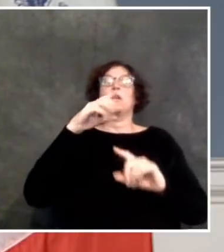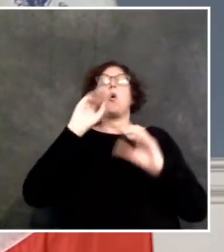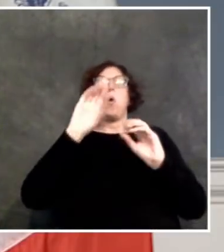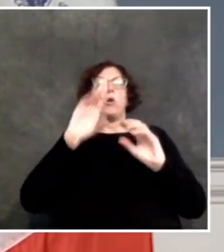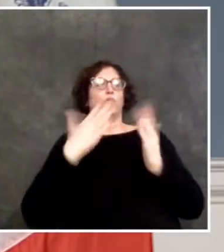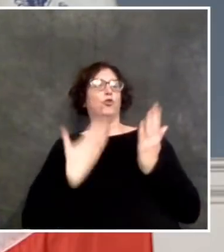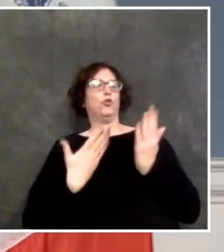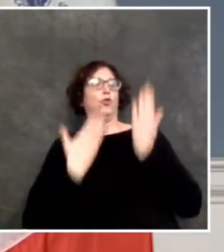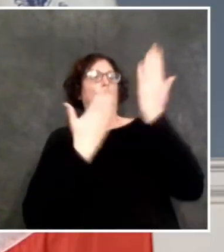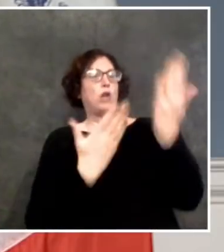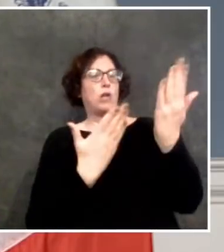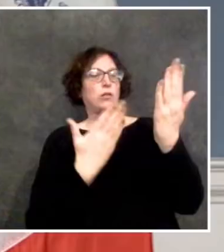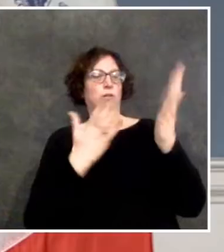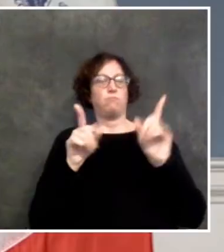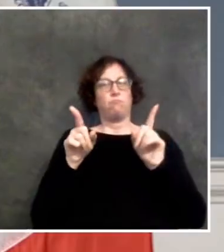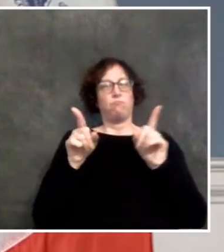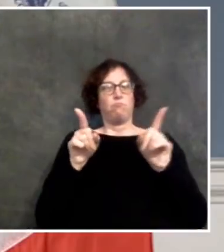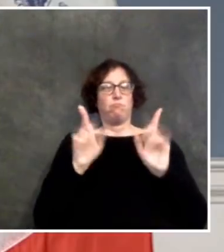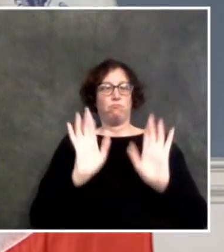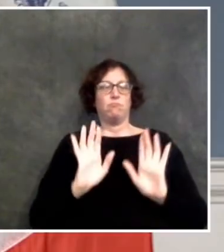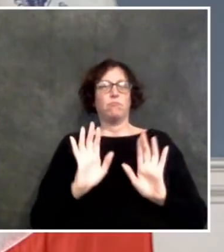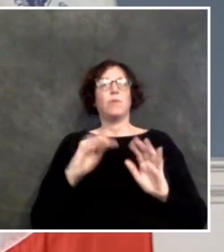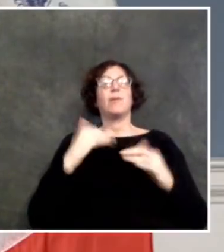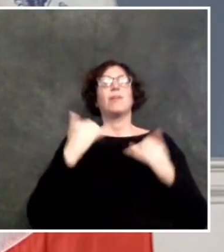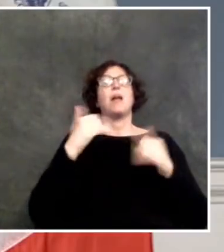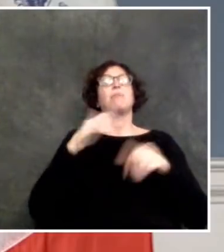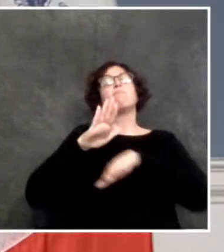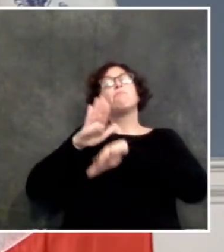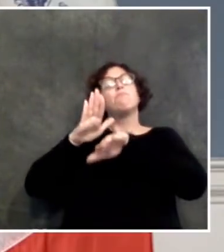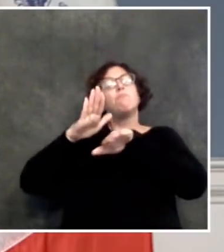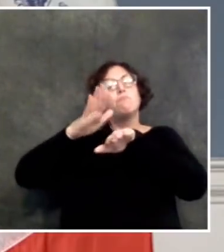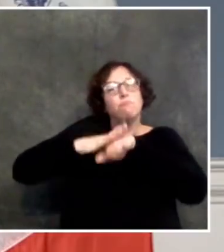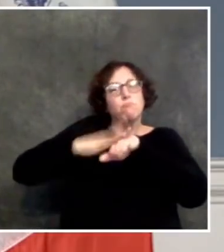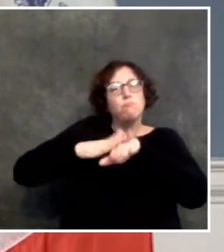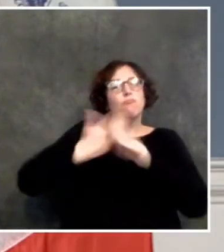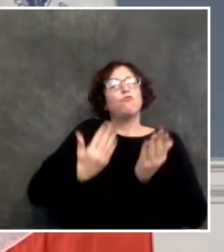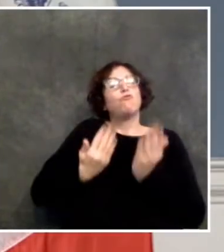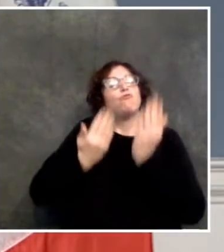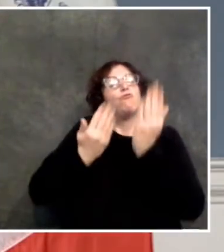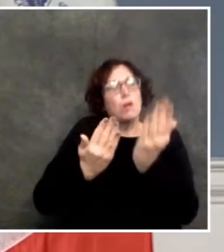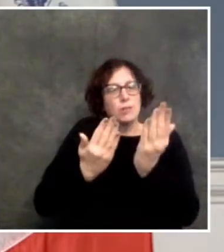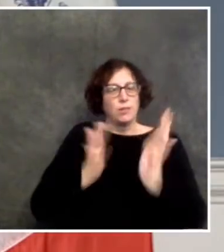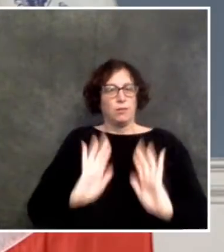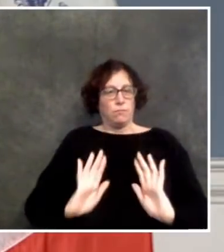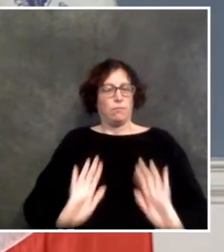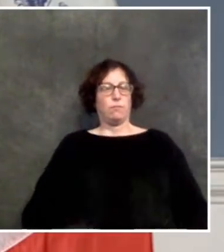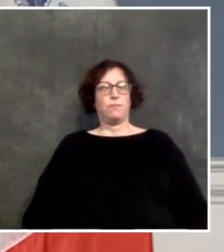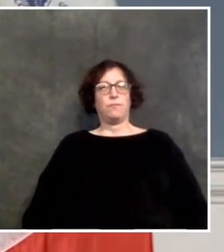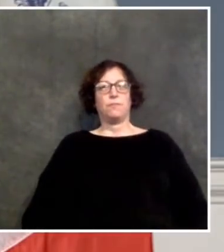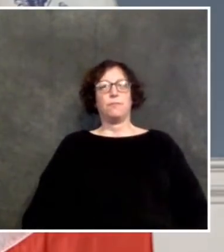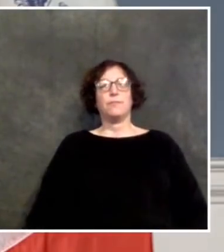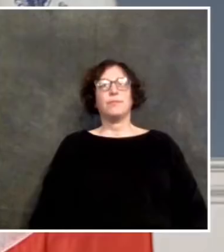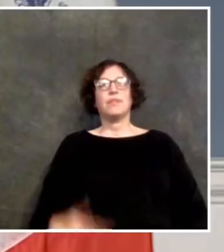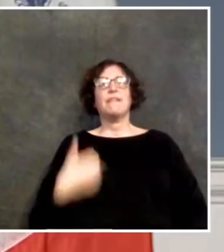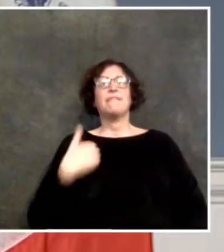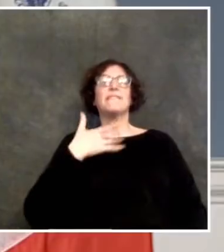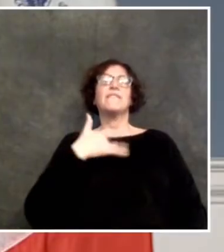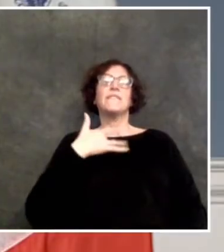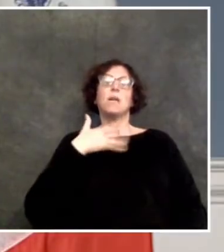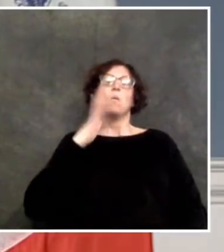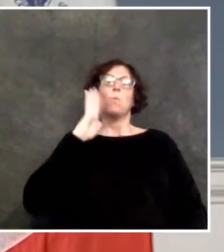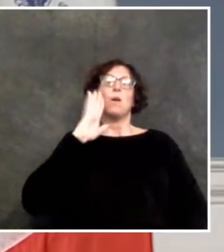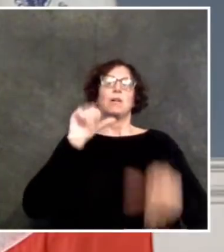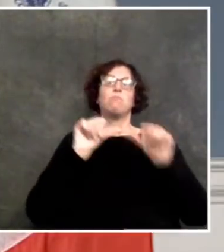is an advisory. And I would say to you, I think it will remain an advisory for the foreseeable future because we have much